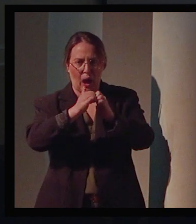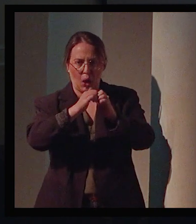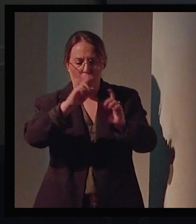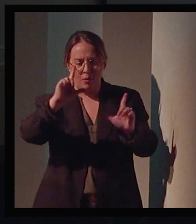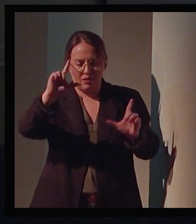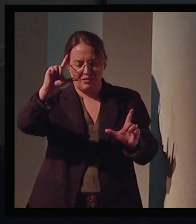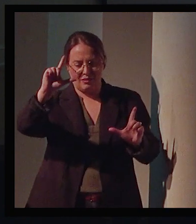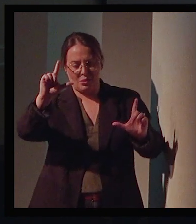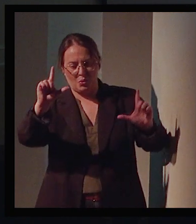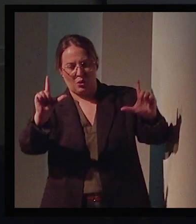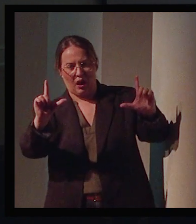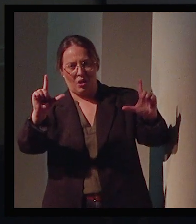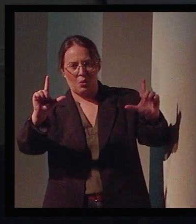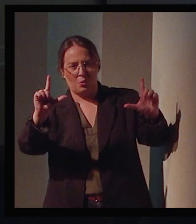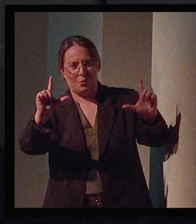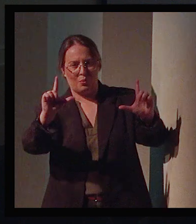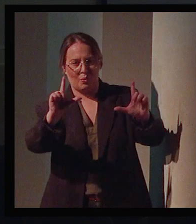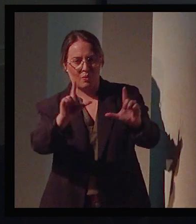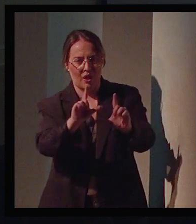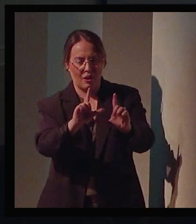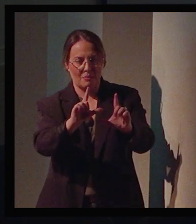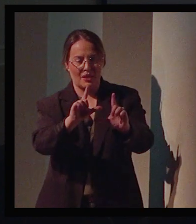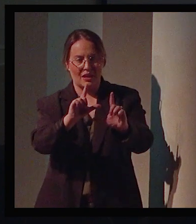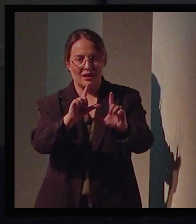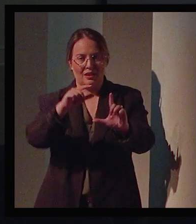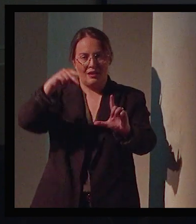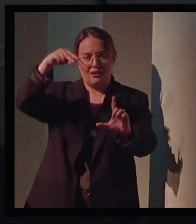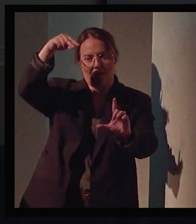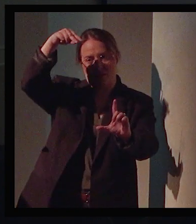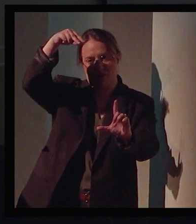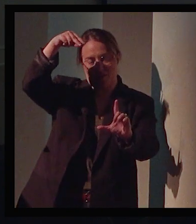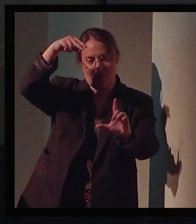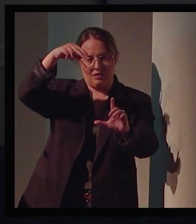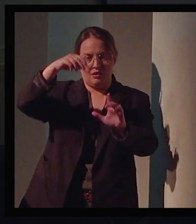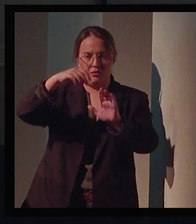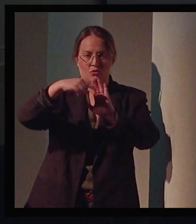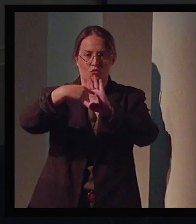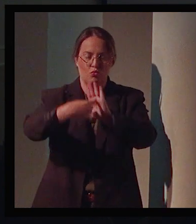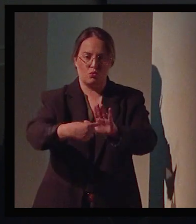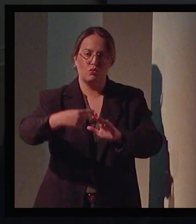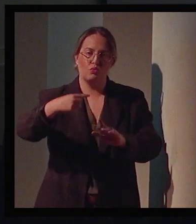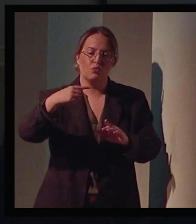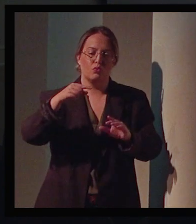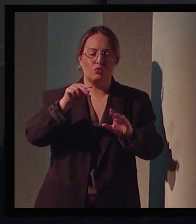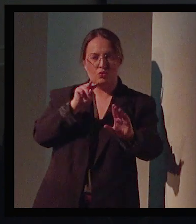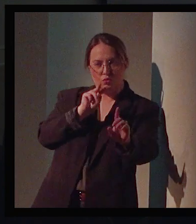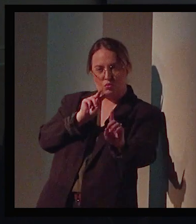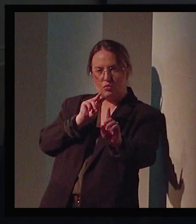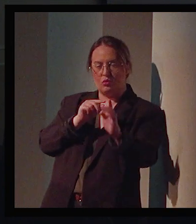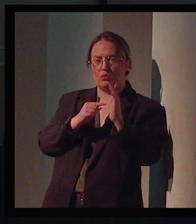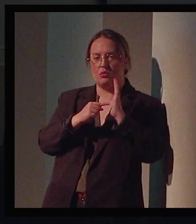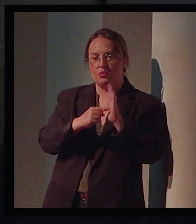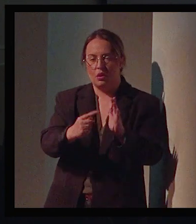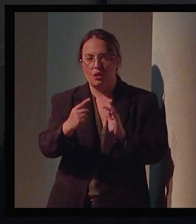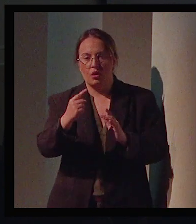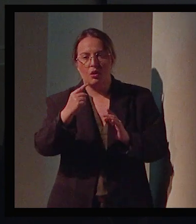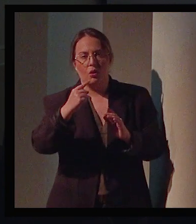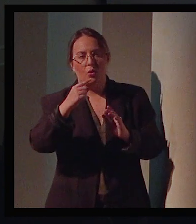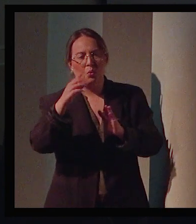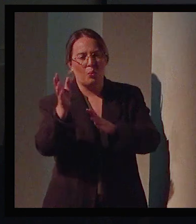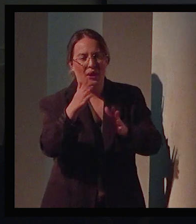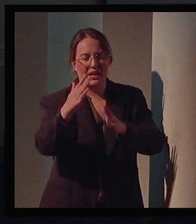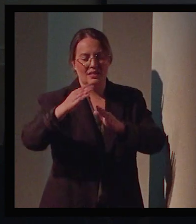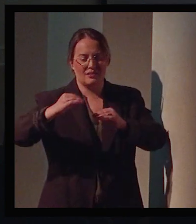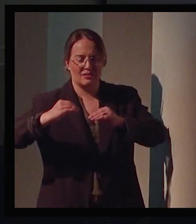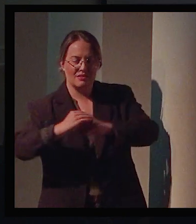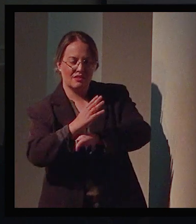an unexpected, elevated vantage point. The roiling sea, the wind-blown vegetation on the cliffside, and